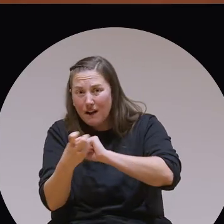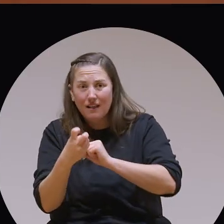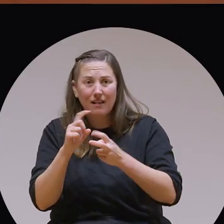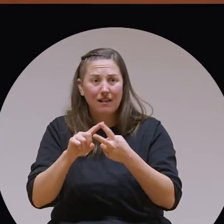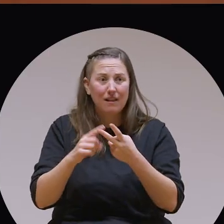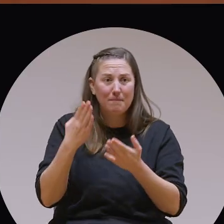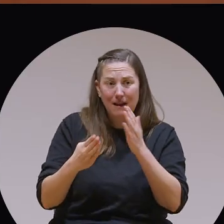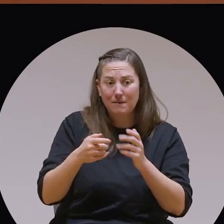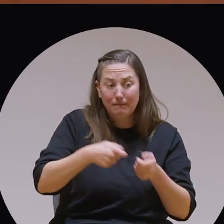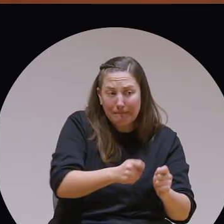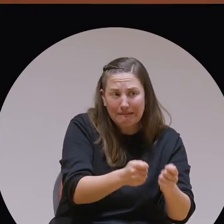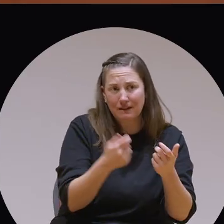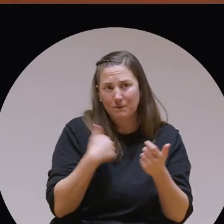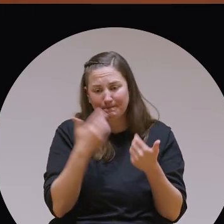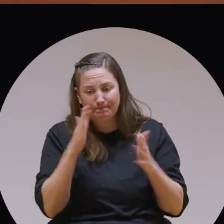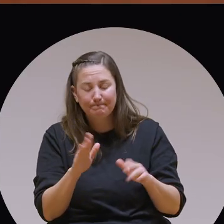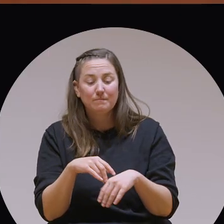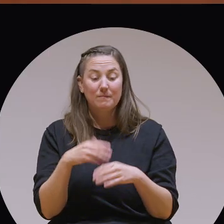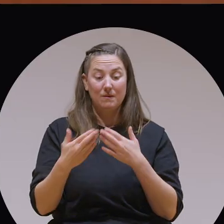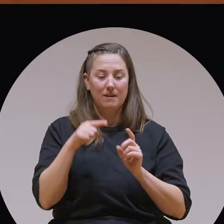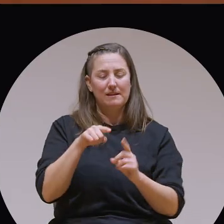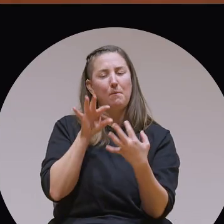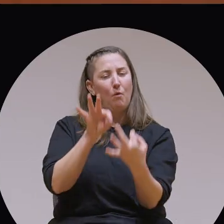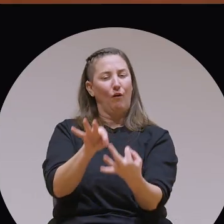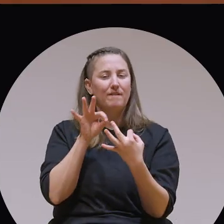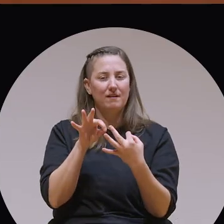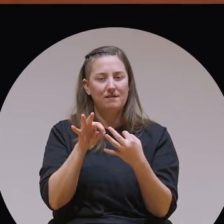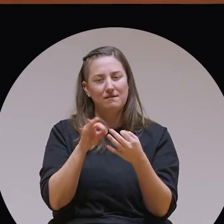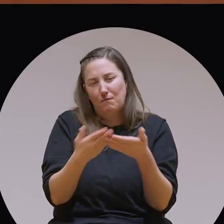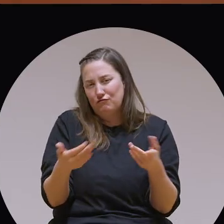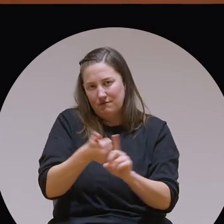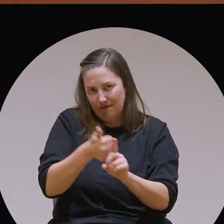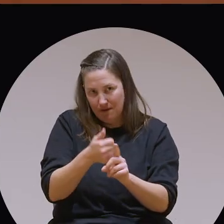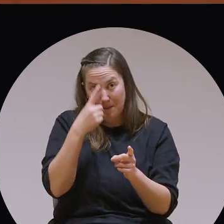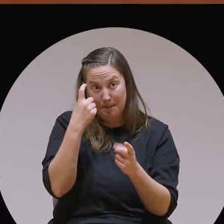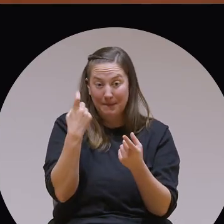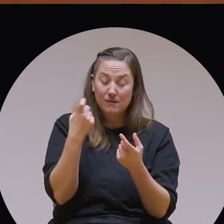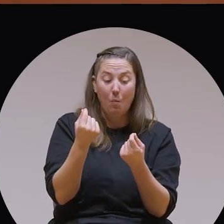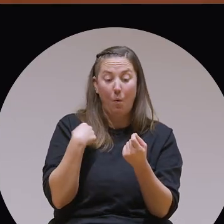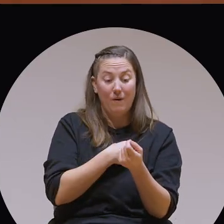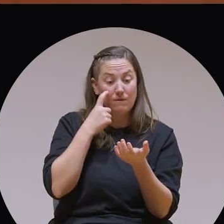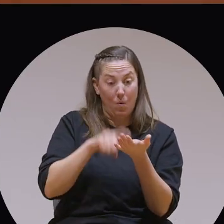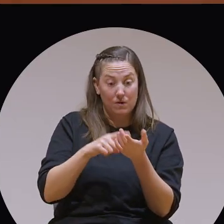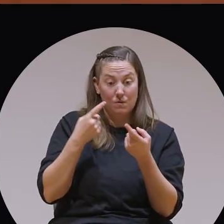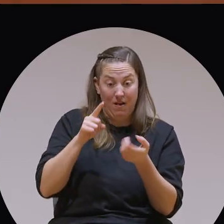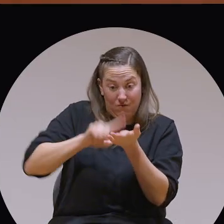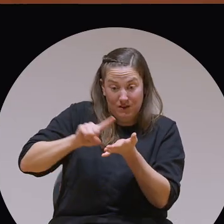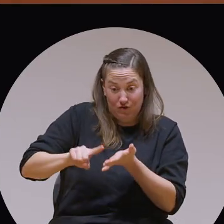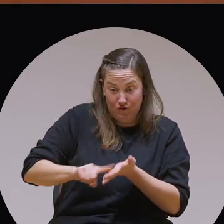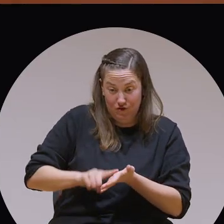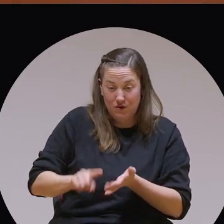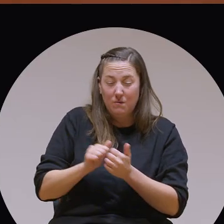illegally excavated. But this was a perfect object because what we found through our research was this photograph, which